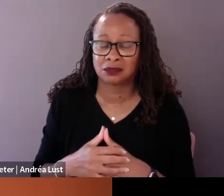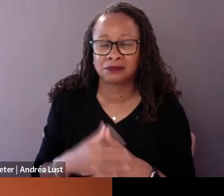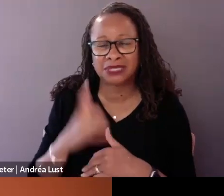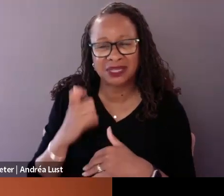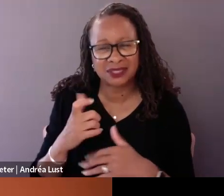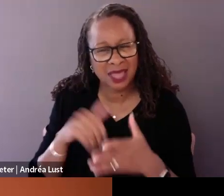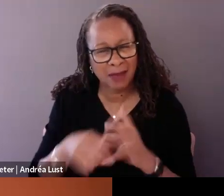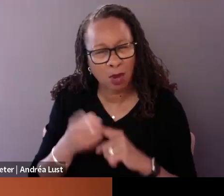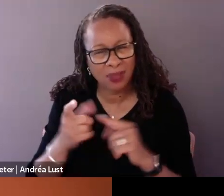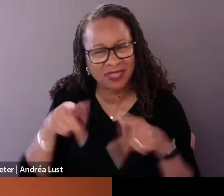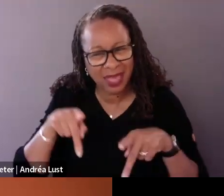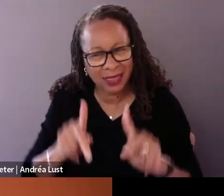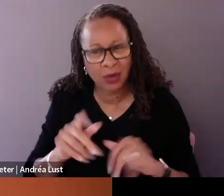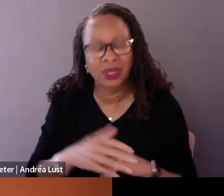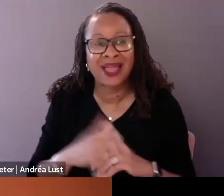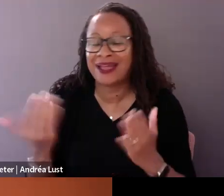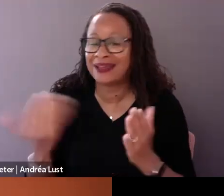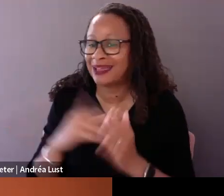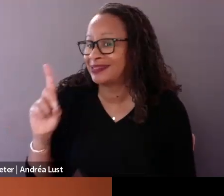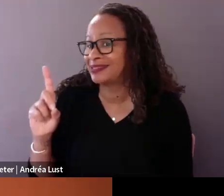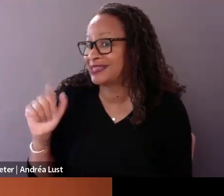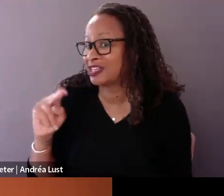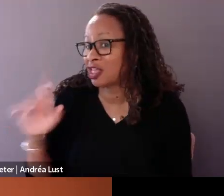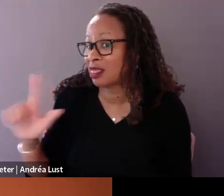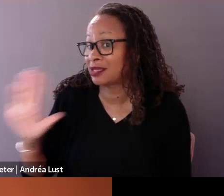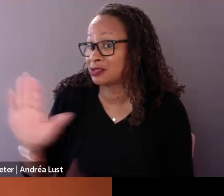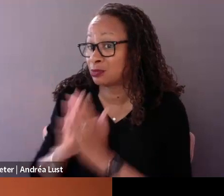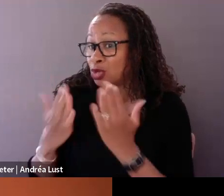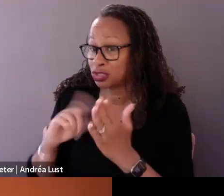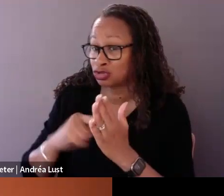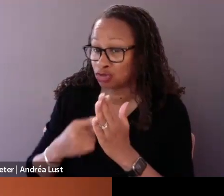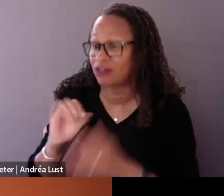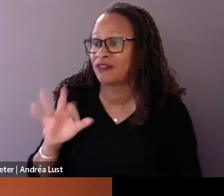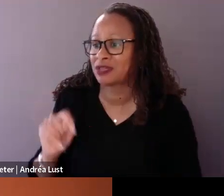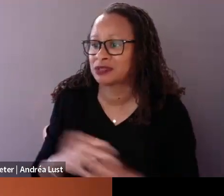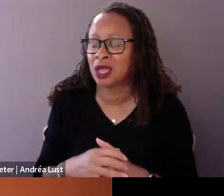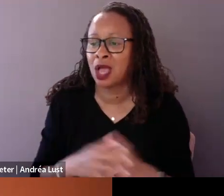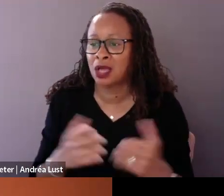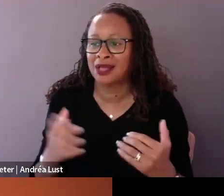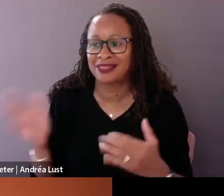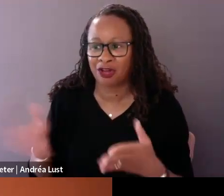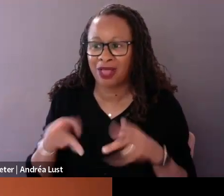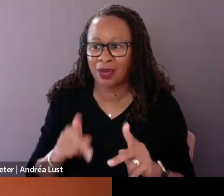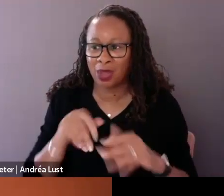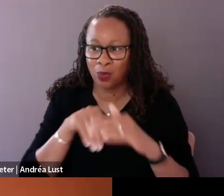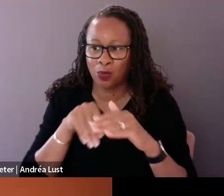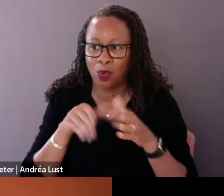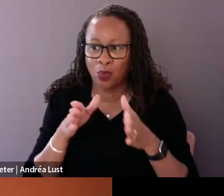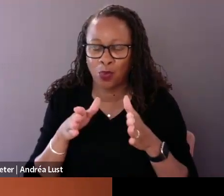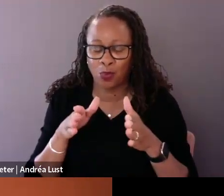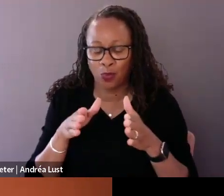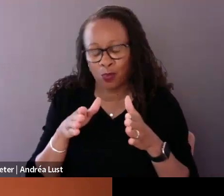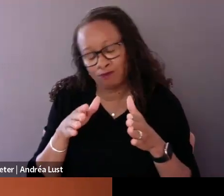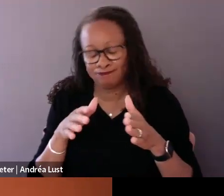this. And again, Daniel's book was the start of this, but like a way of accessing a time and